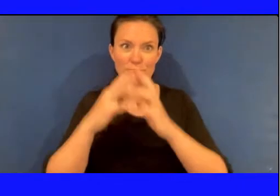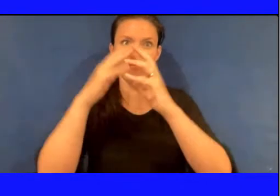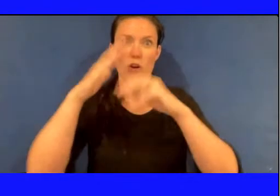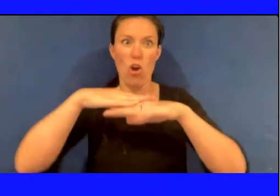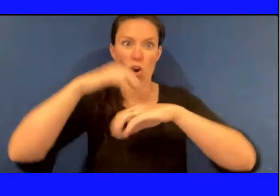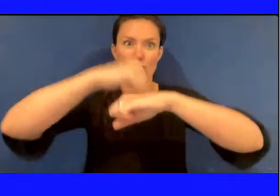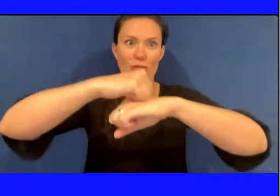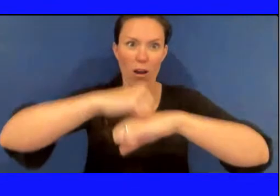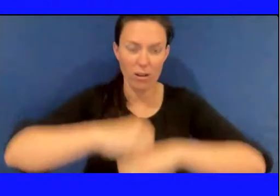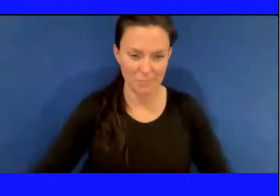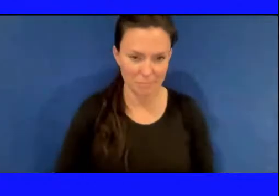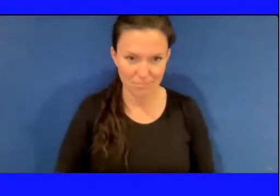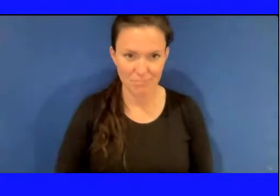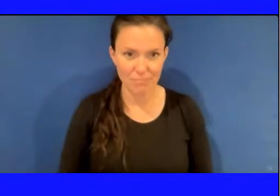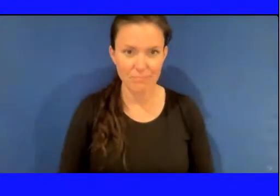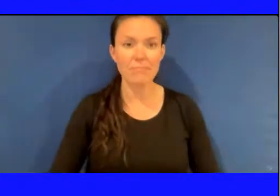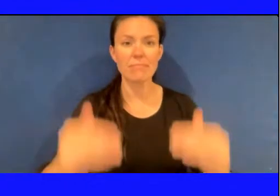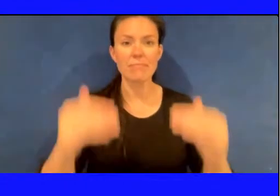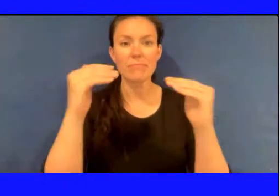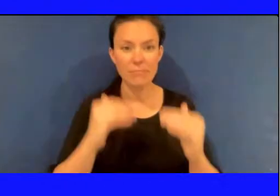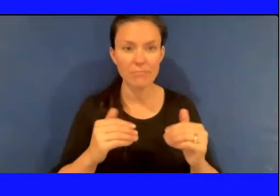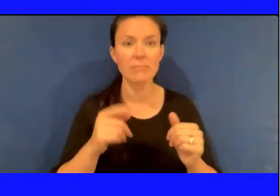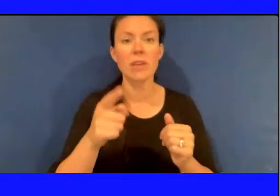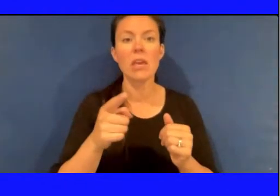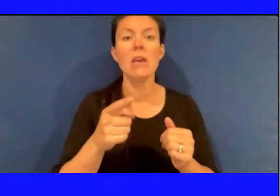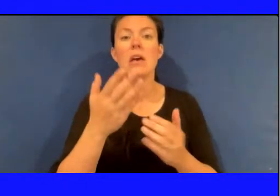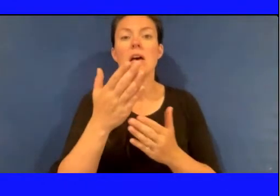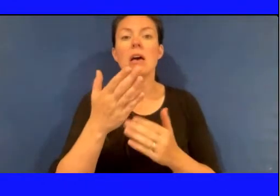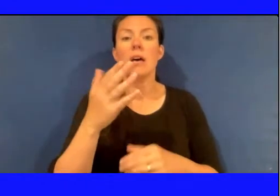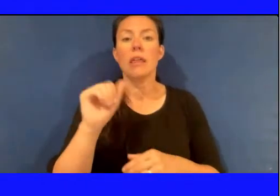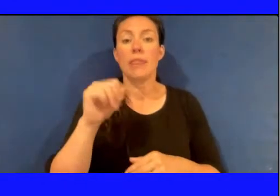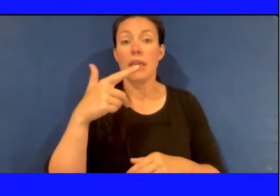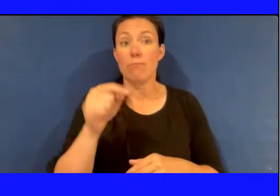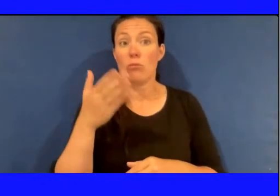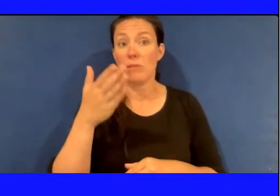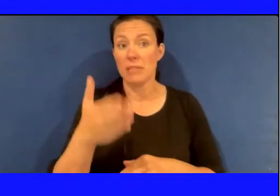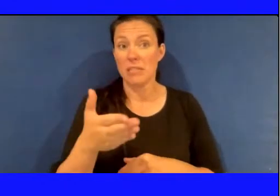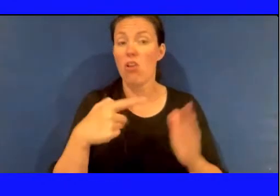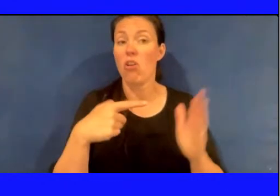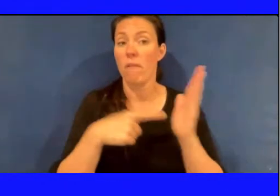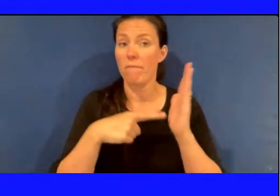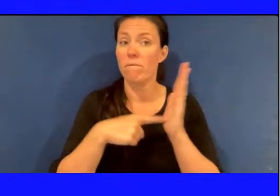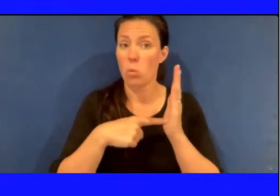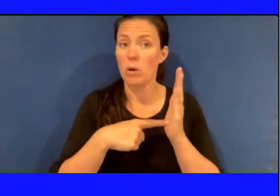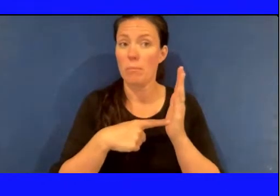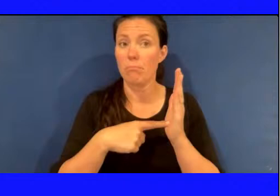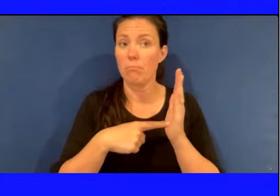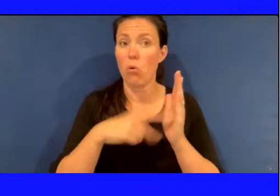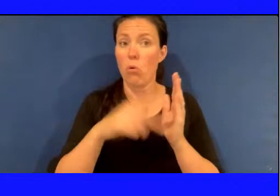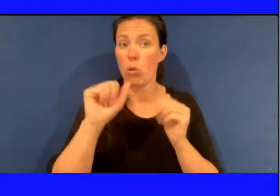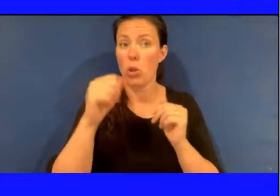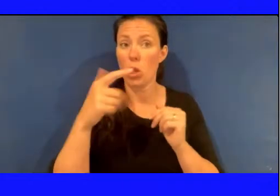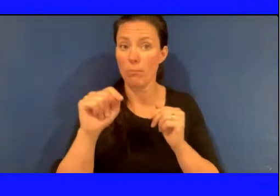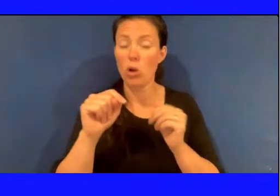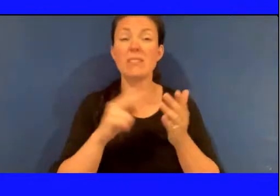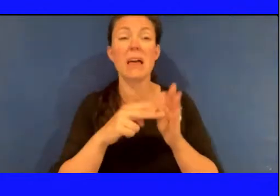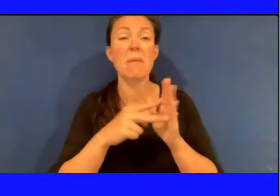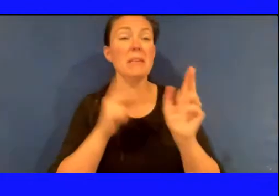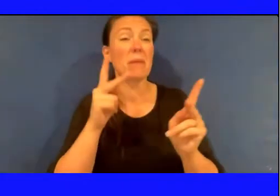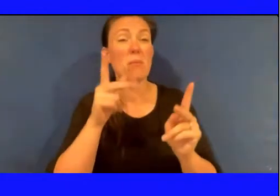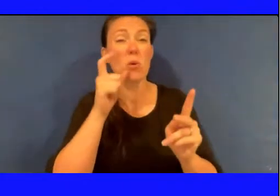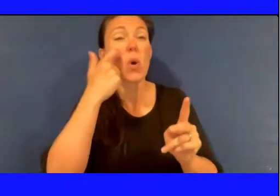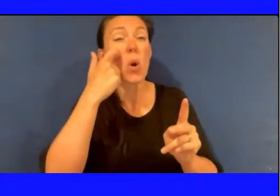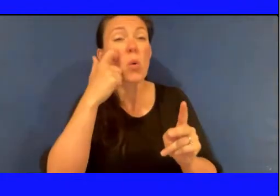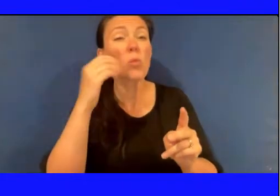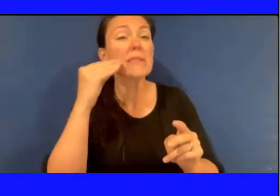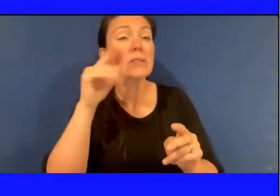328 affordable apartments will be supportive housing units. Those are units for folks either coming out of homelessness or at risk of